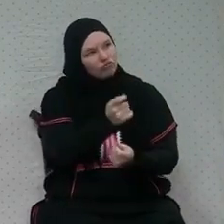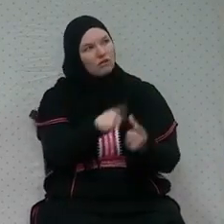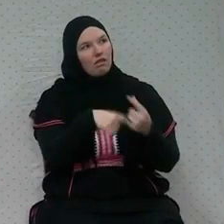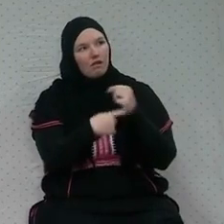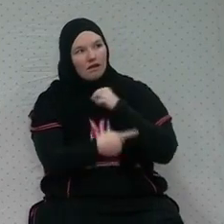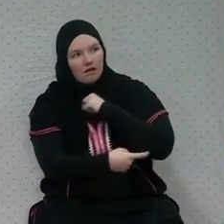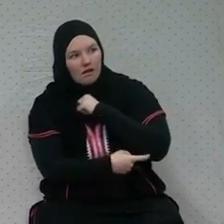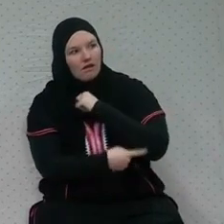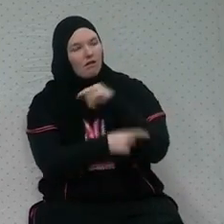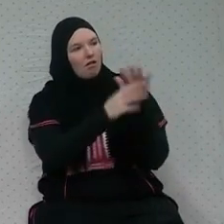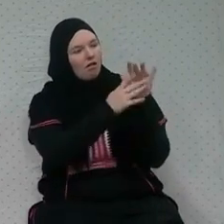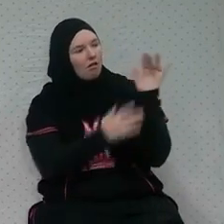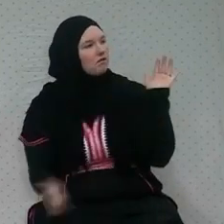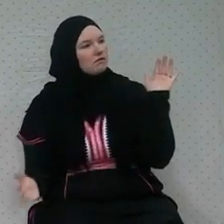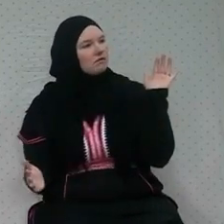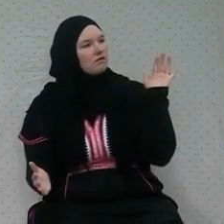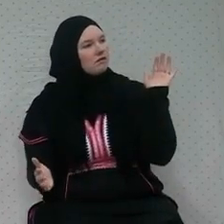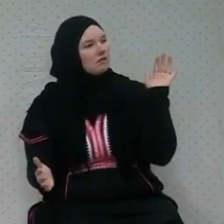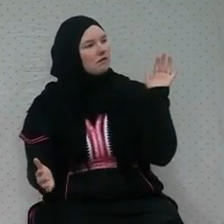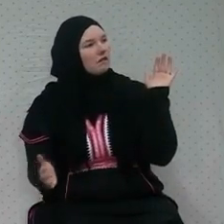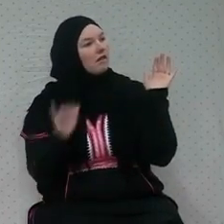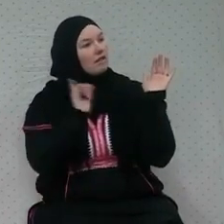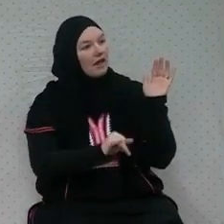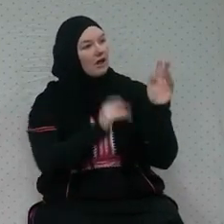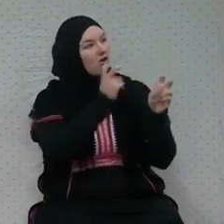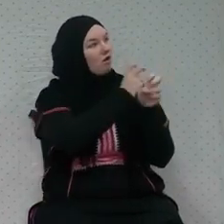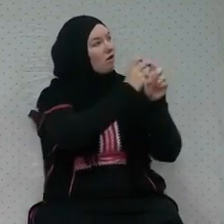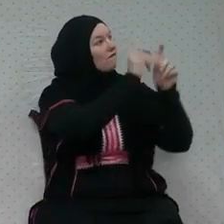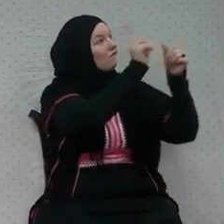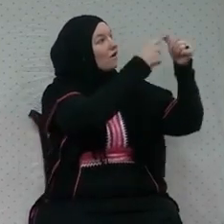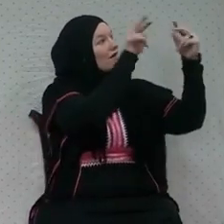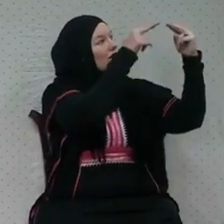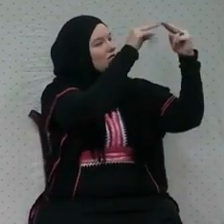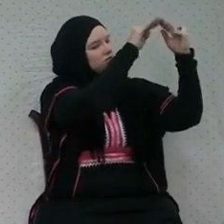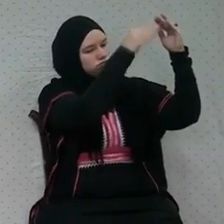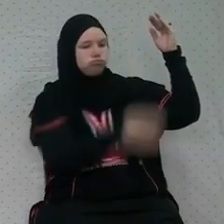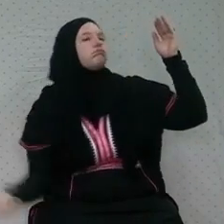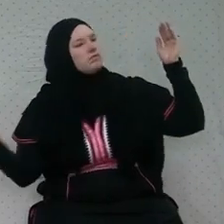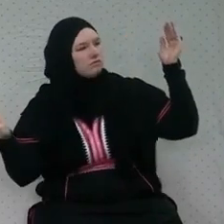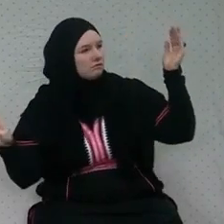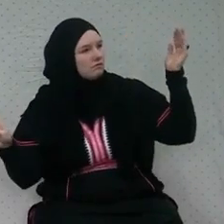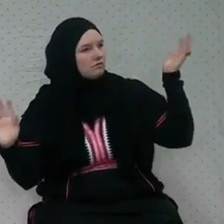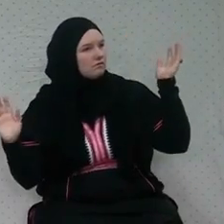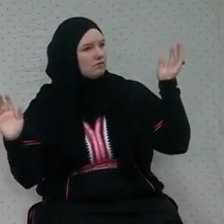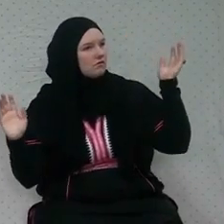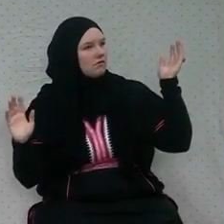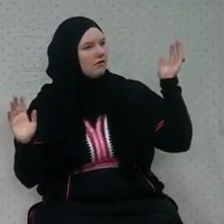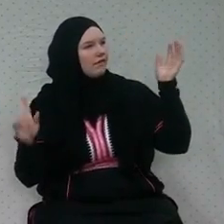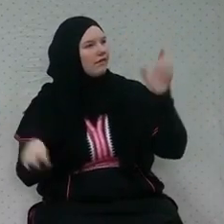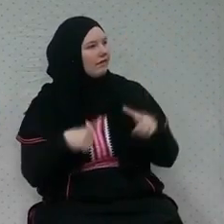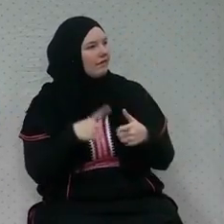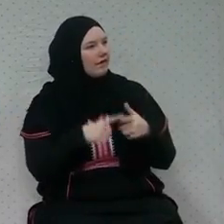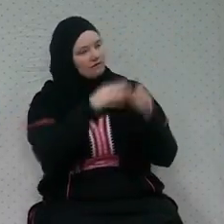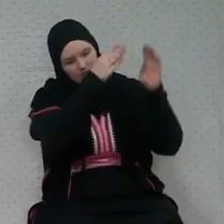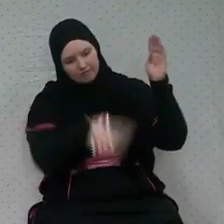of that, so that that slippery slope does not drag us all the way to the valley of